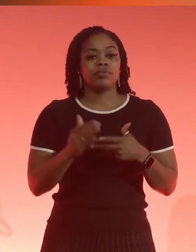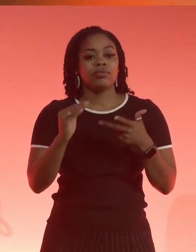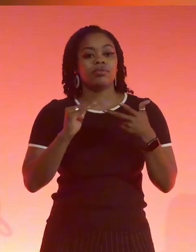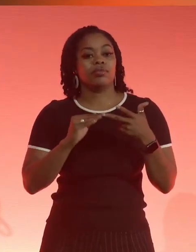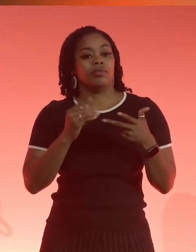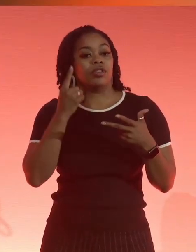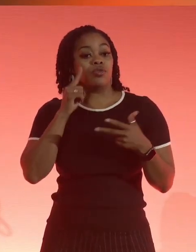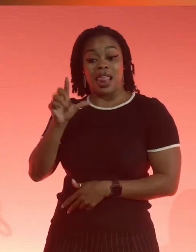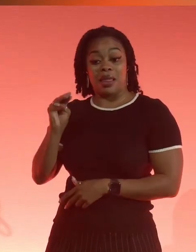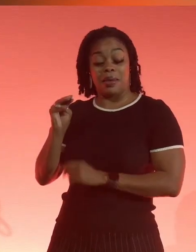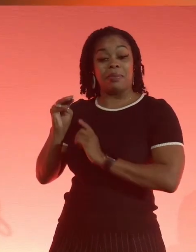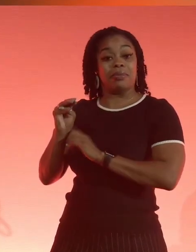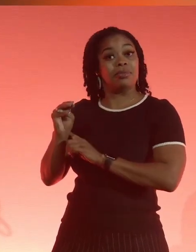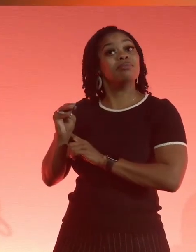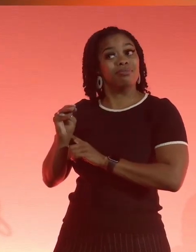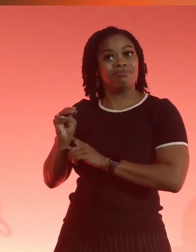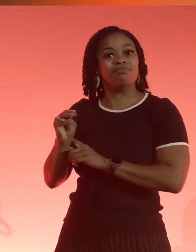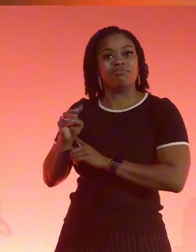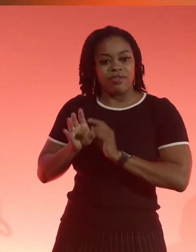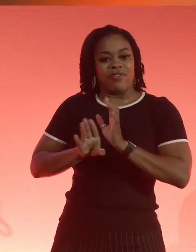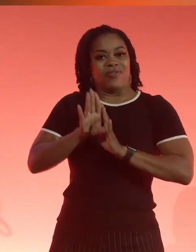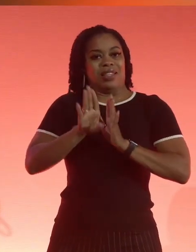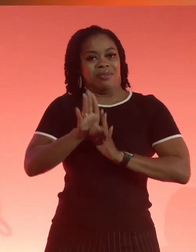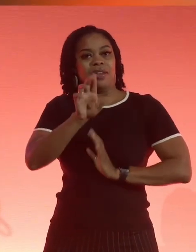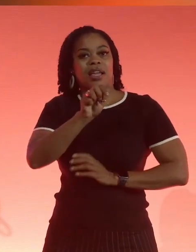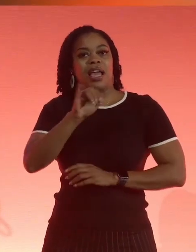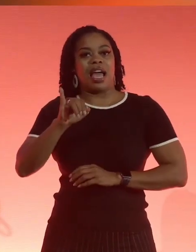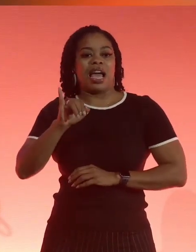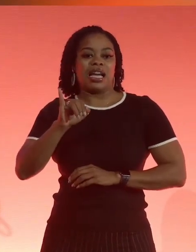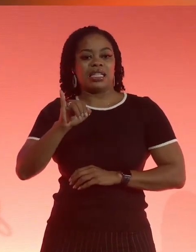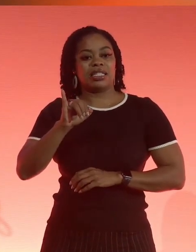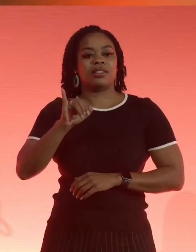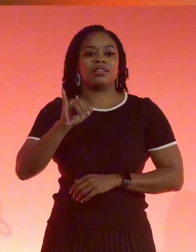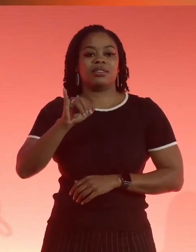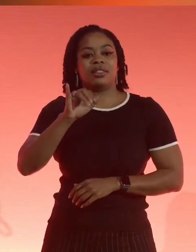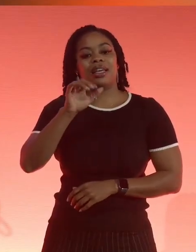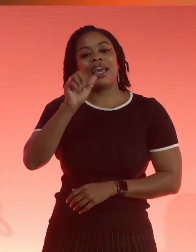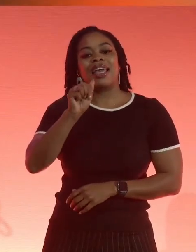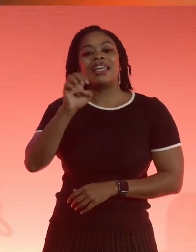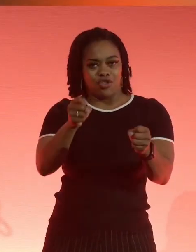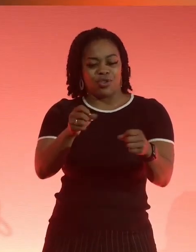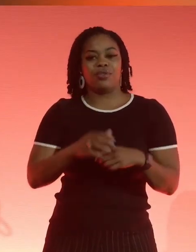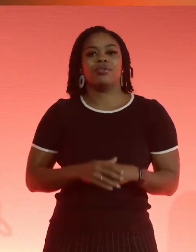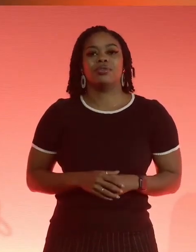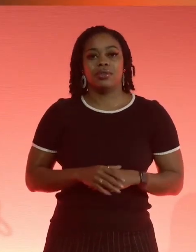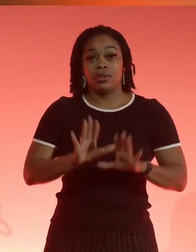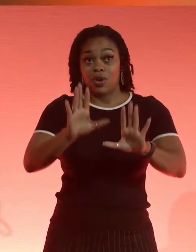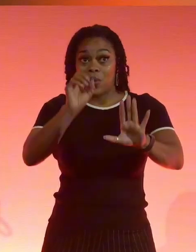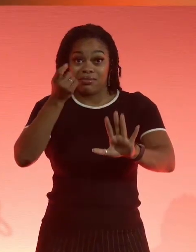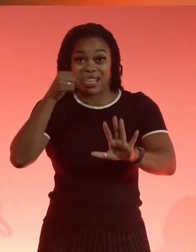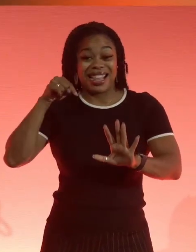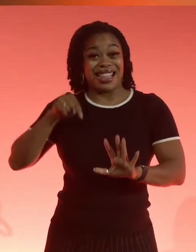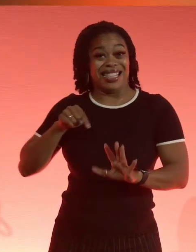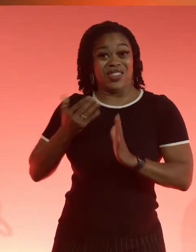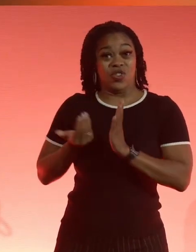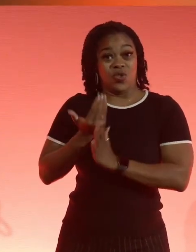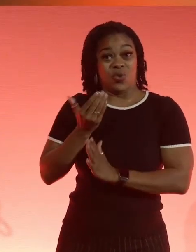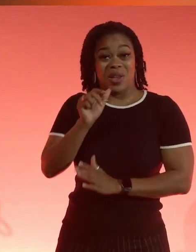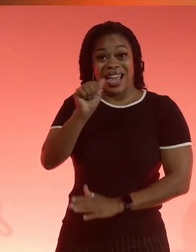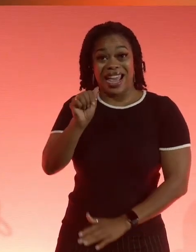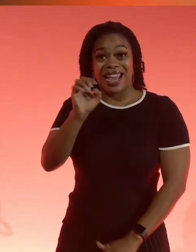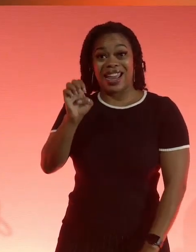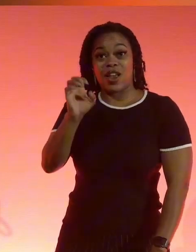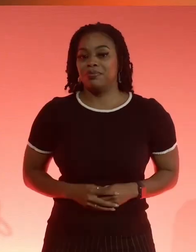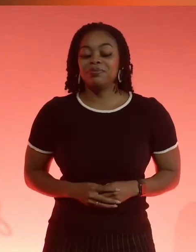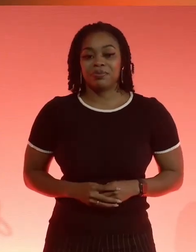for LLMs, you have to build your AEO strategy. Okay, this is new, and this